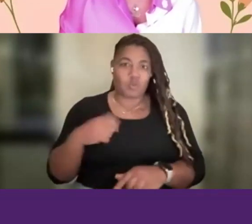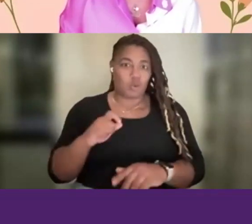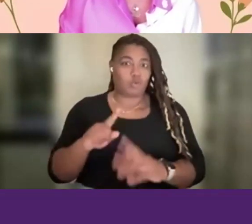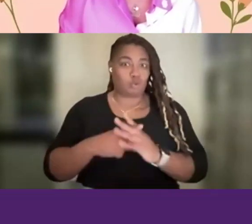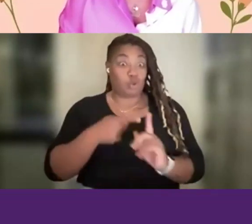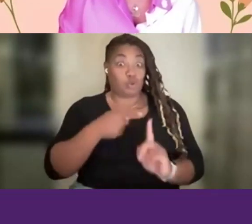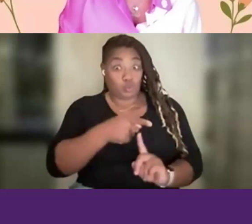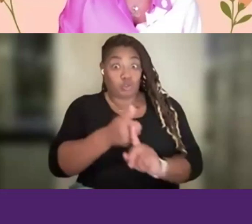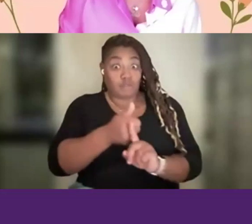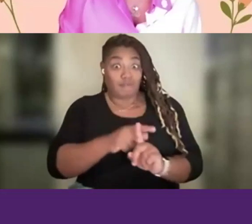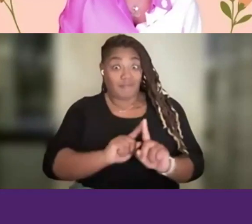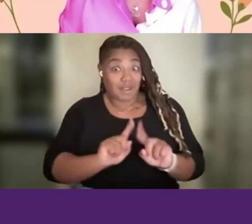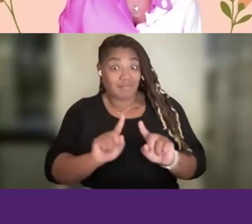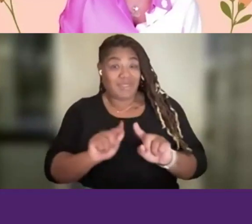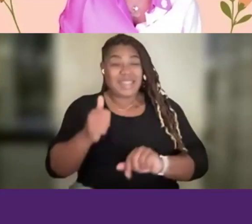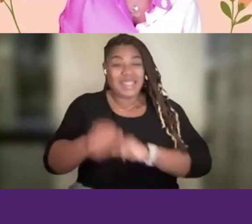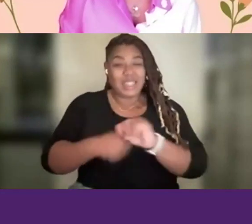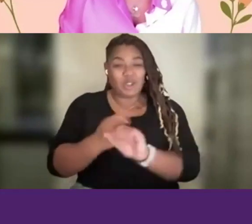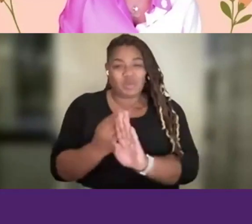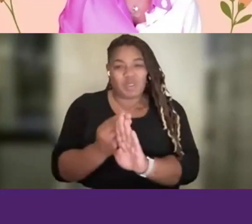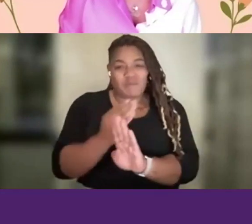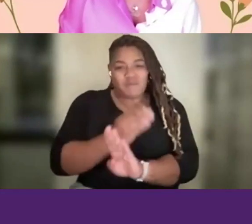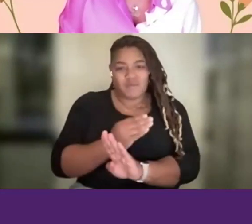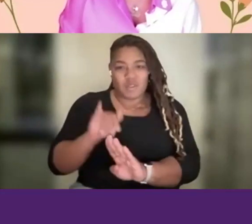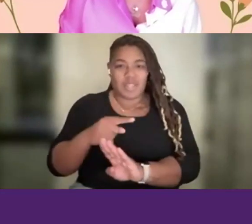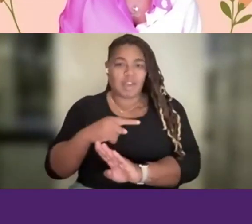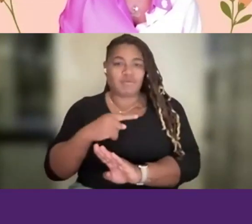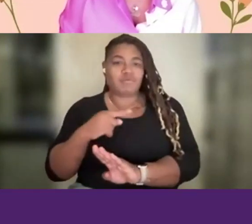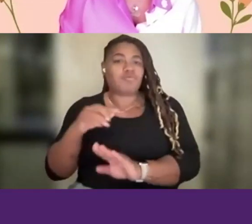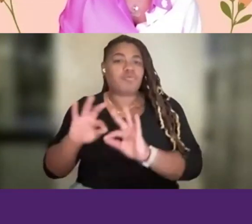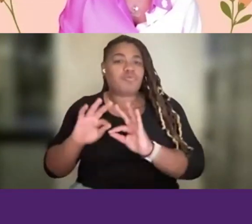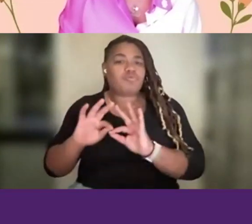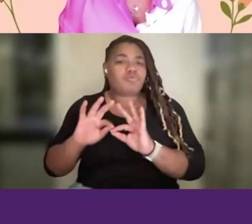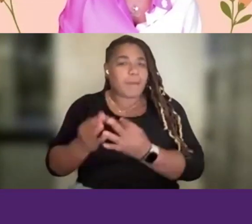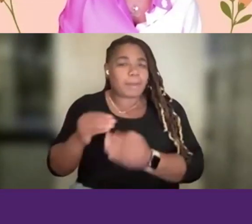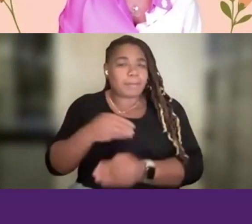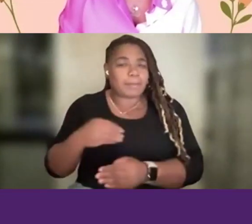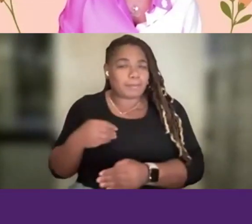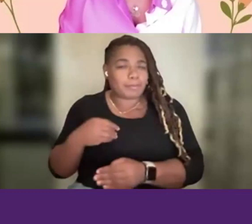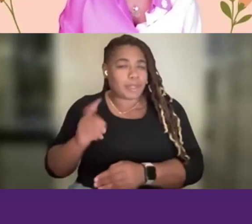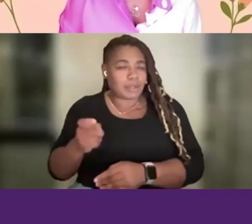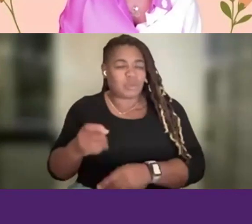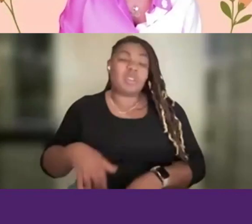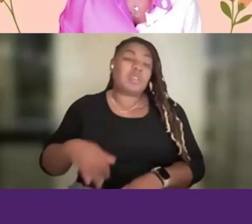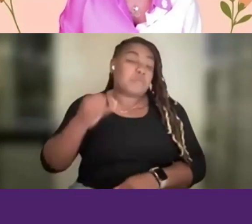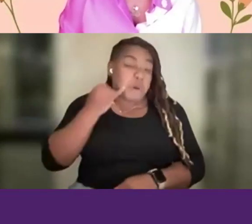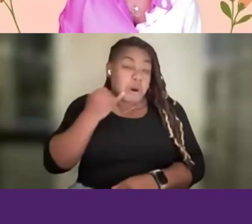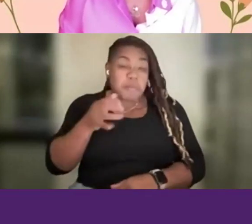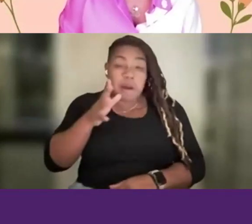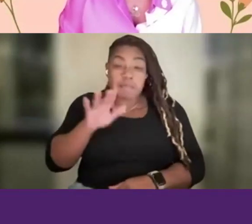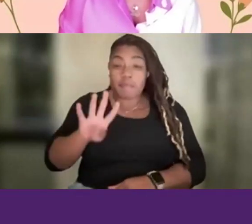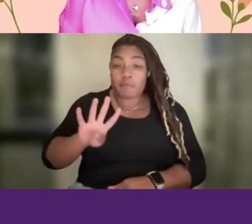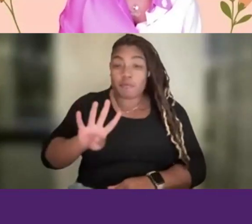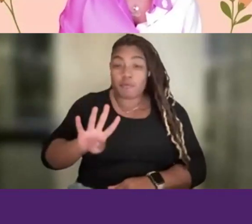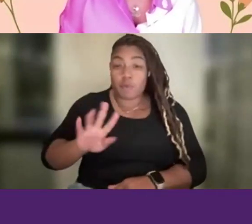screening 10 years before that relative was diagnosed. So let's say your mom was 43 when she was